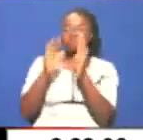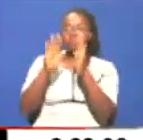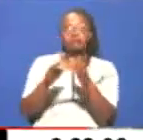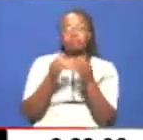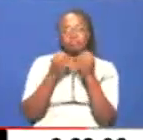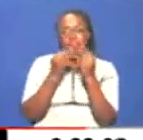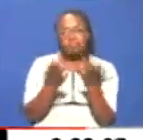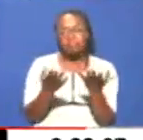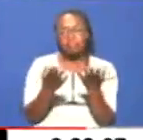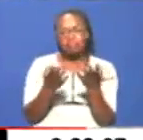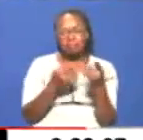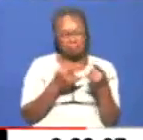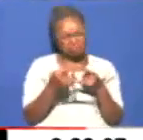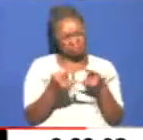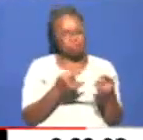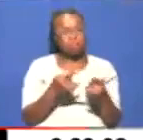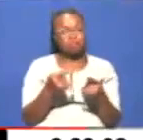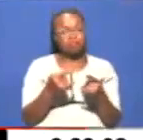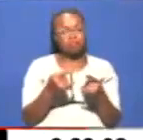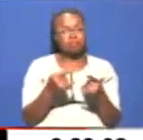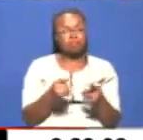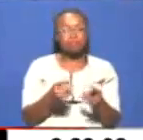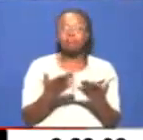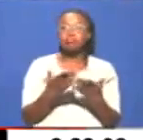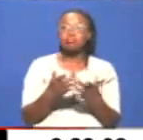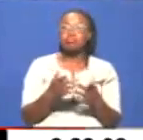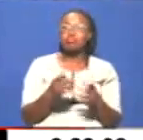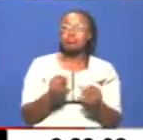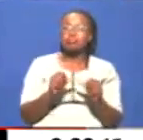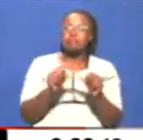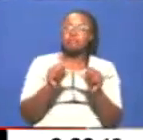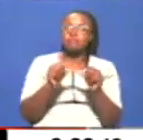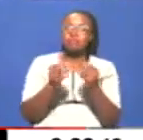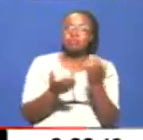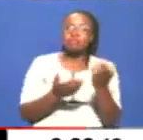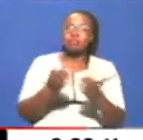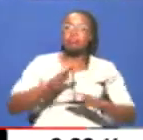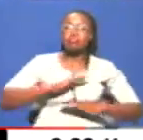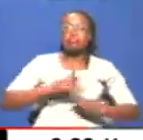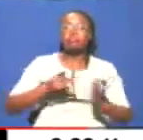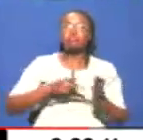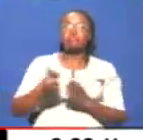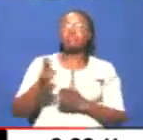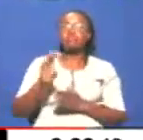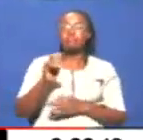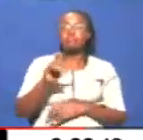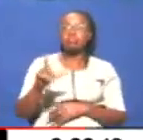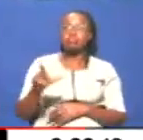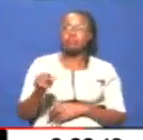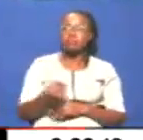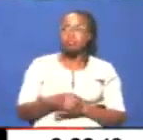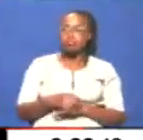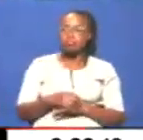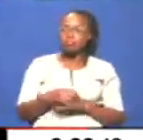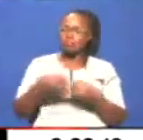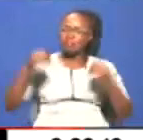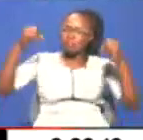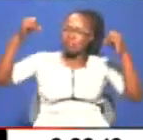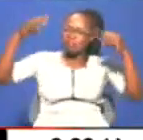it struggles to keep its lights on and make enough to pay its bills. We are making it very clear